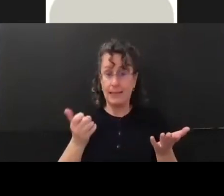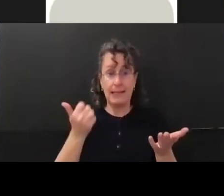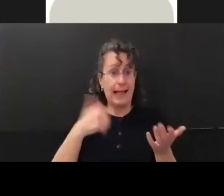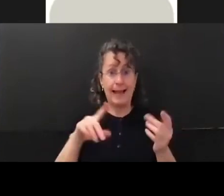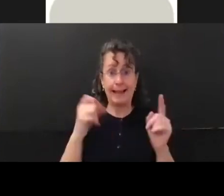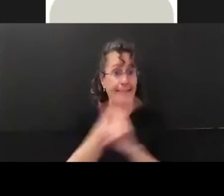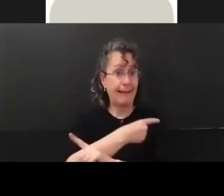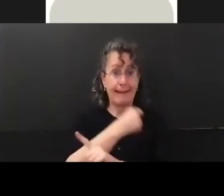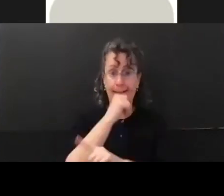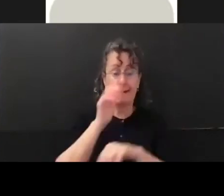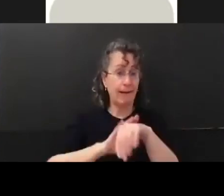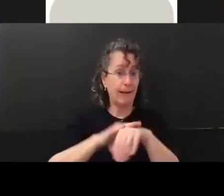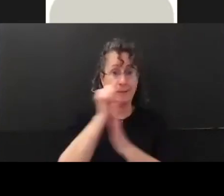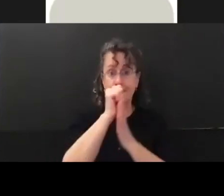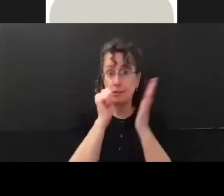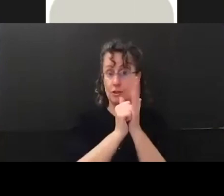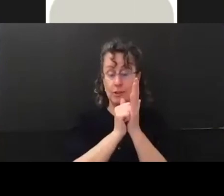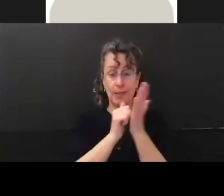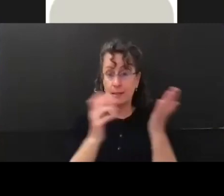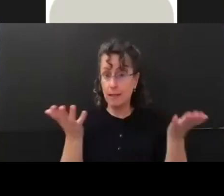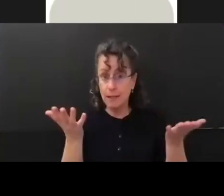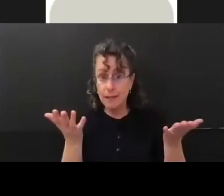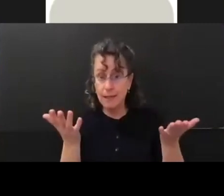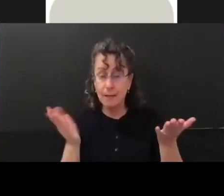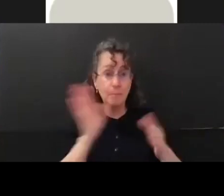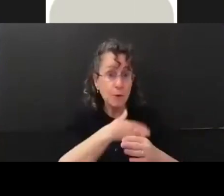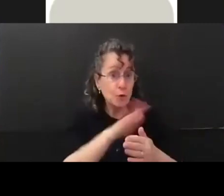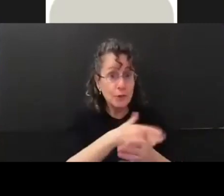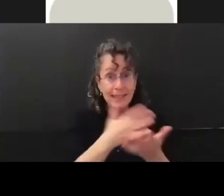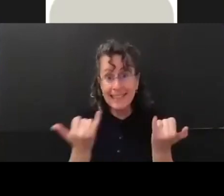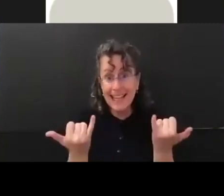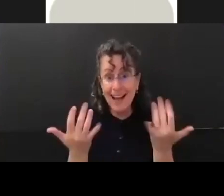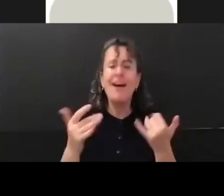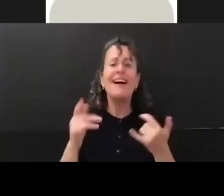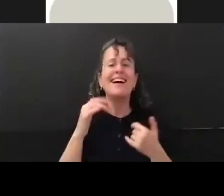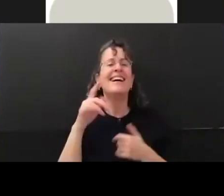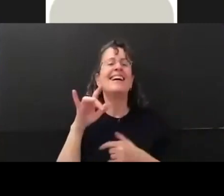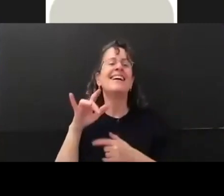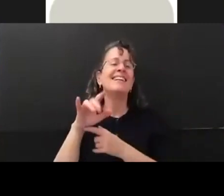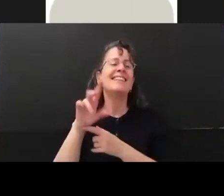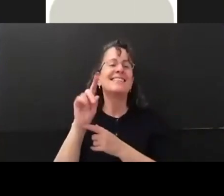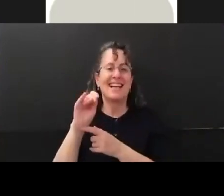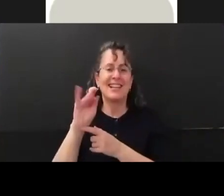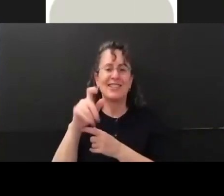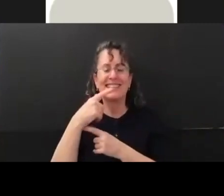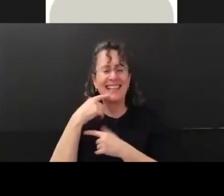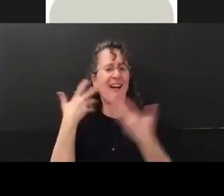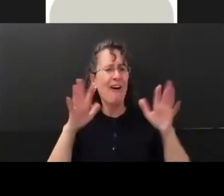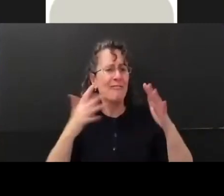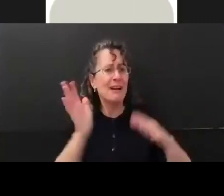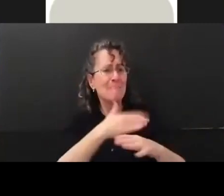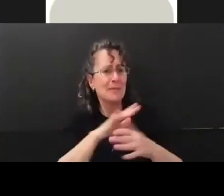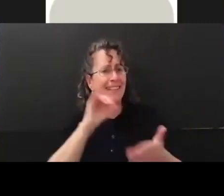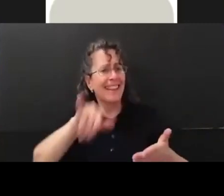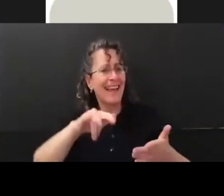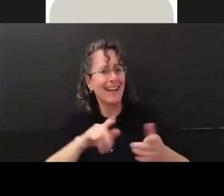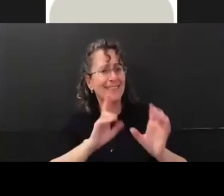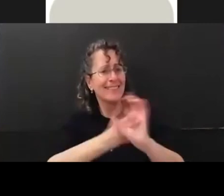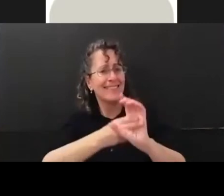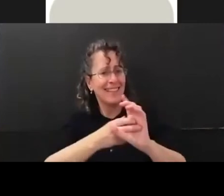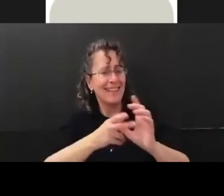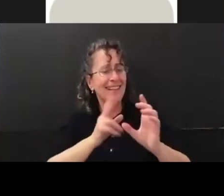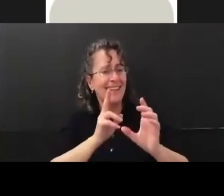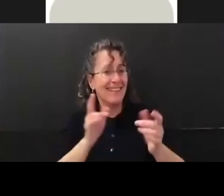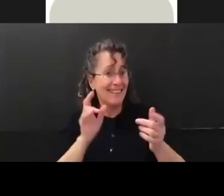to, if we have any musical acts. I think we already had it, yeah. Anybody who would like to say anything,